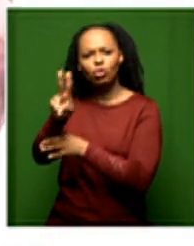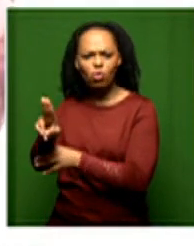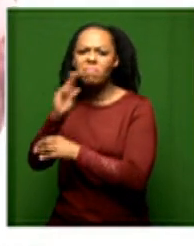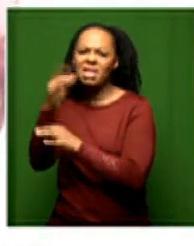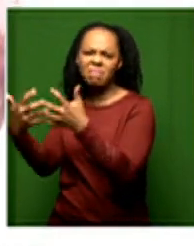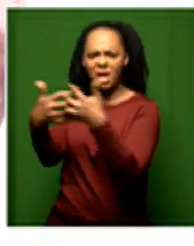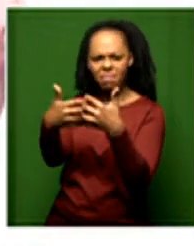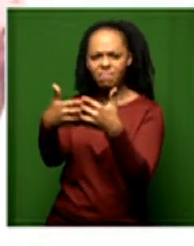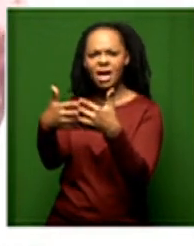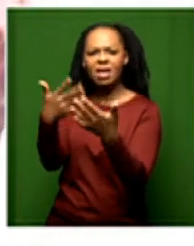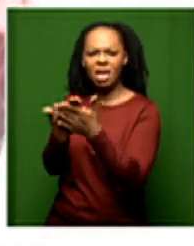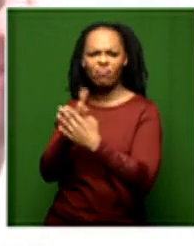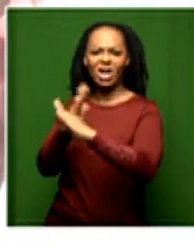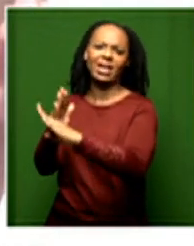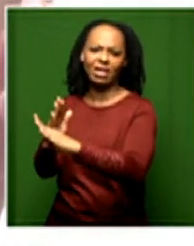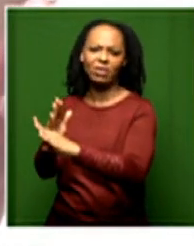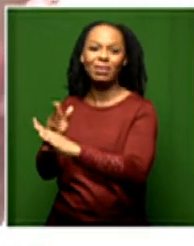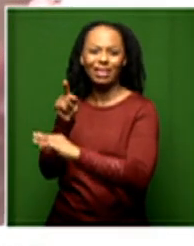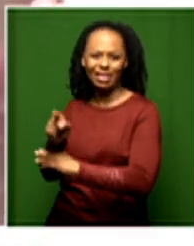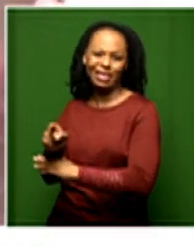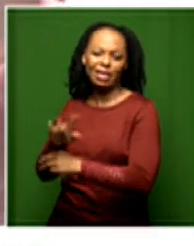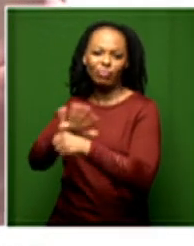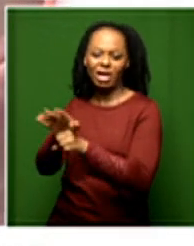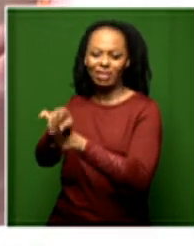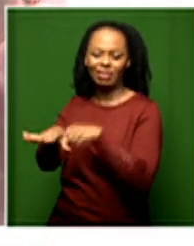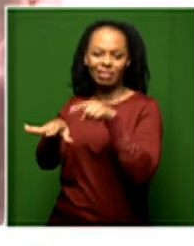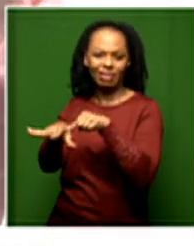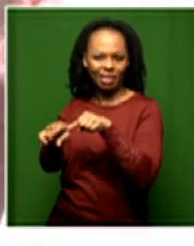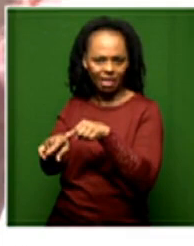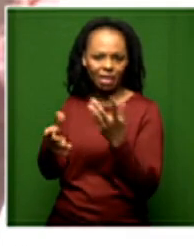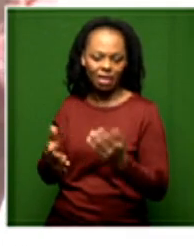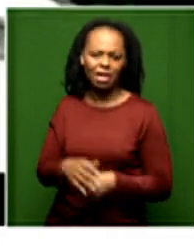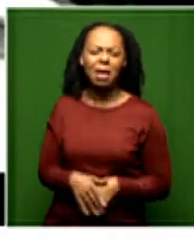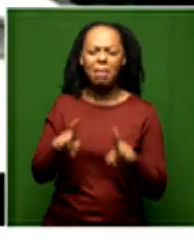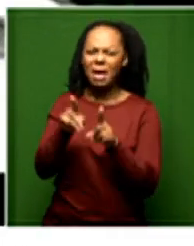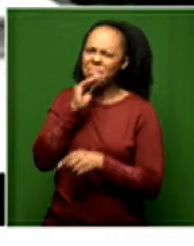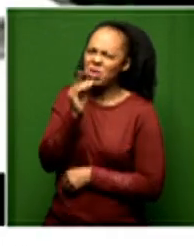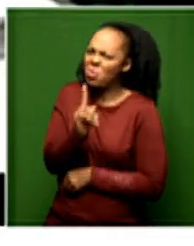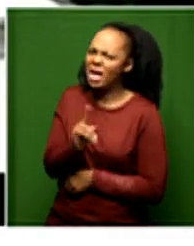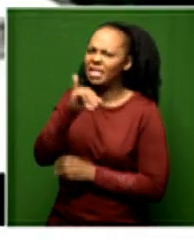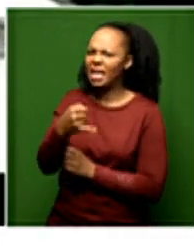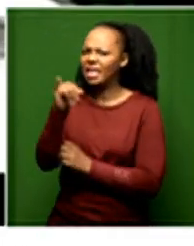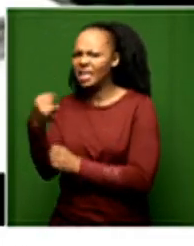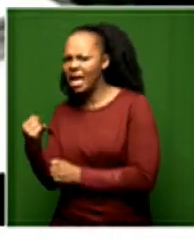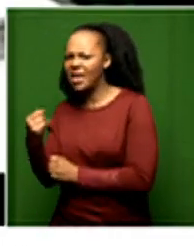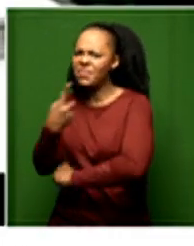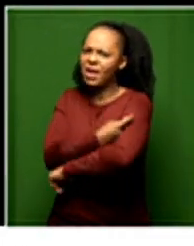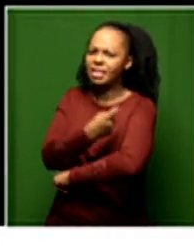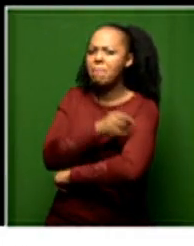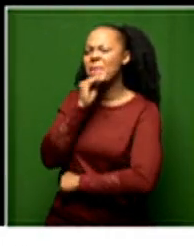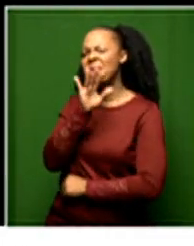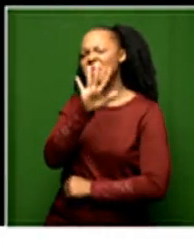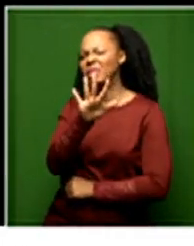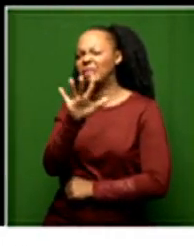actually mean if you were to explain this in layman's terms? The J&J vaccine said to be around